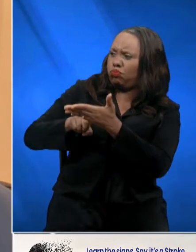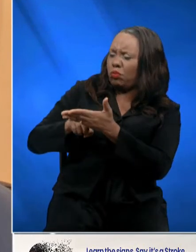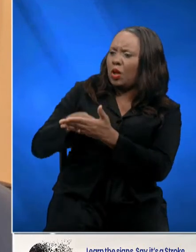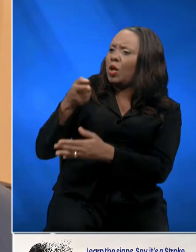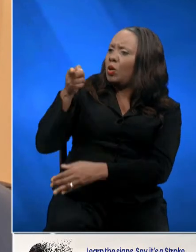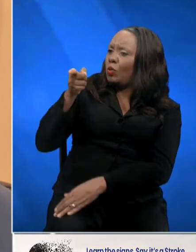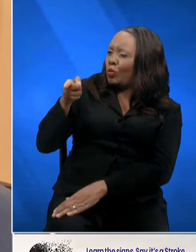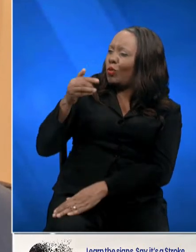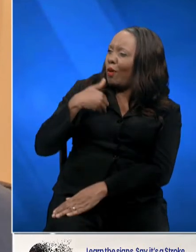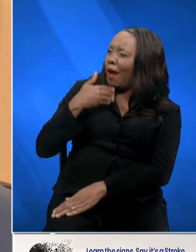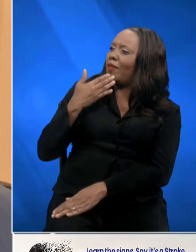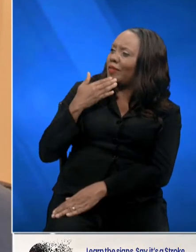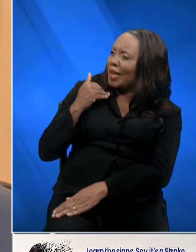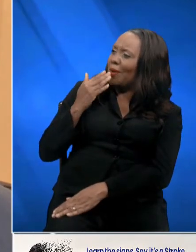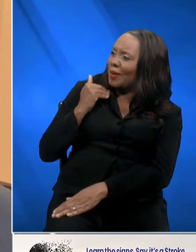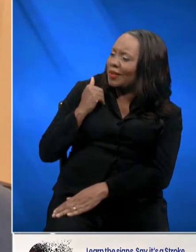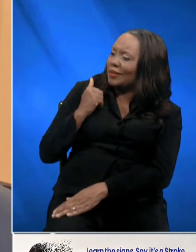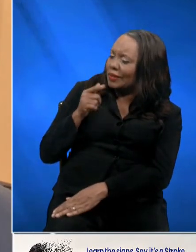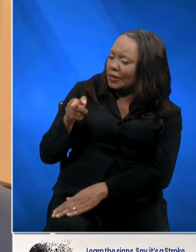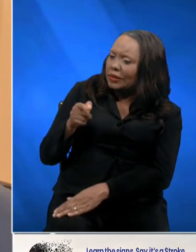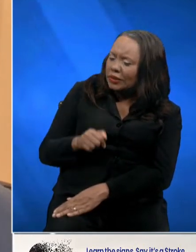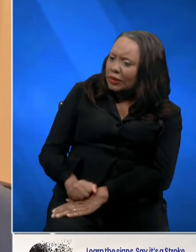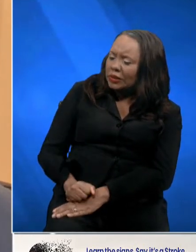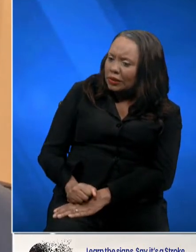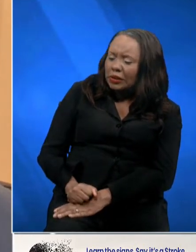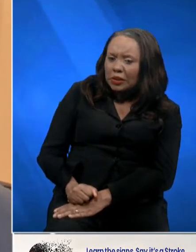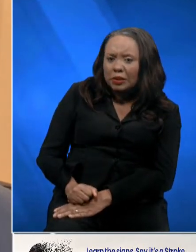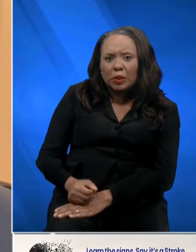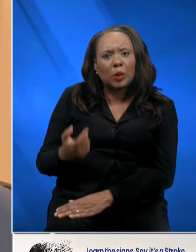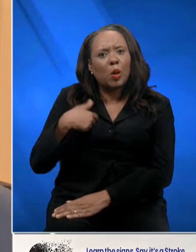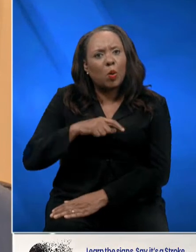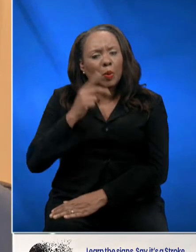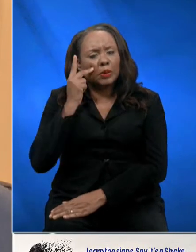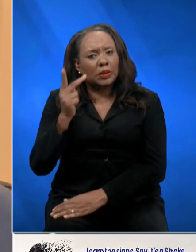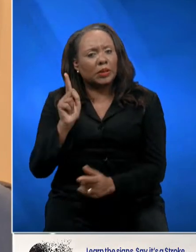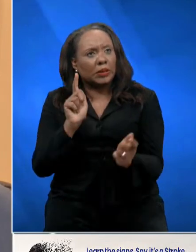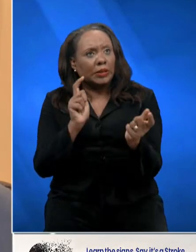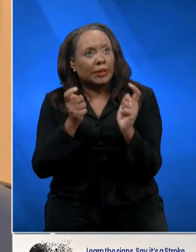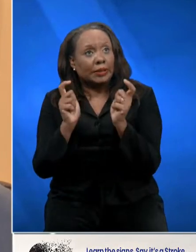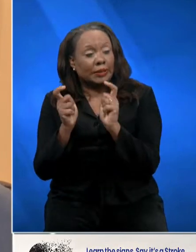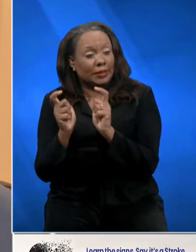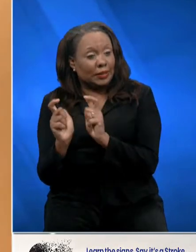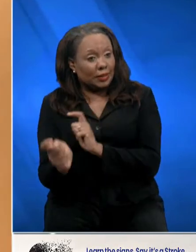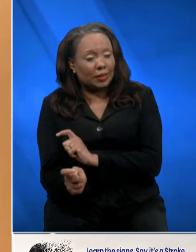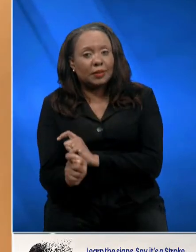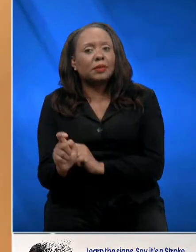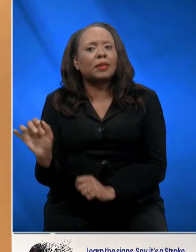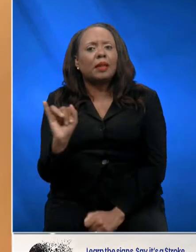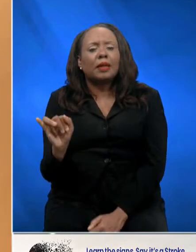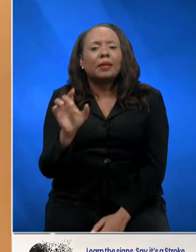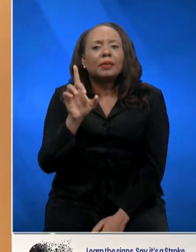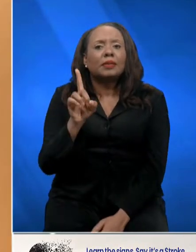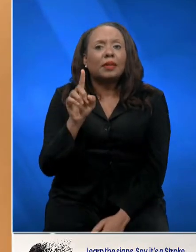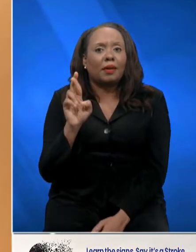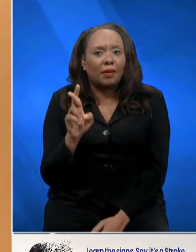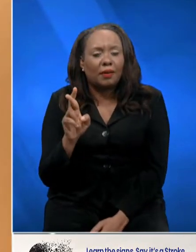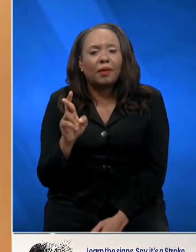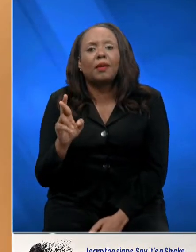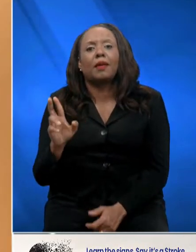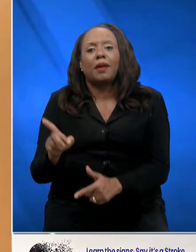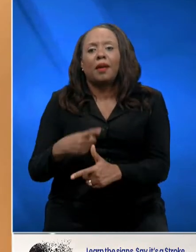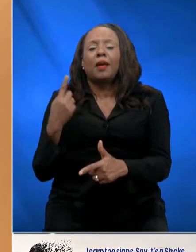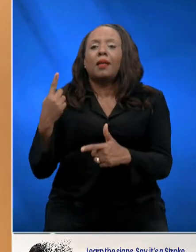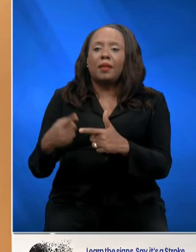check and you have a look and you see these changes that are characteristic for diabetic retinopathy. And then they get referred